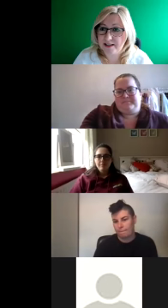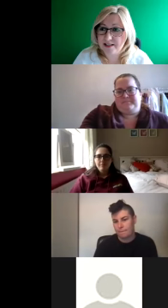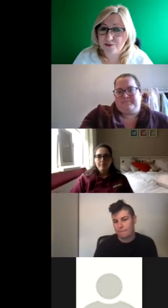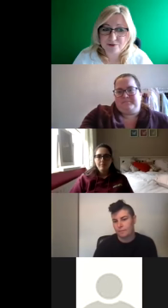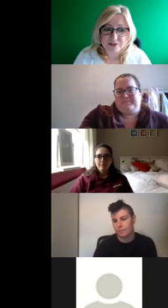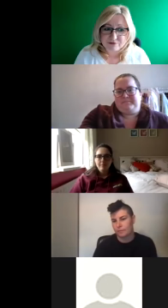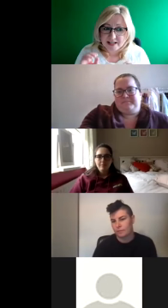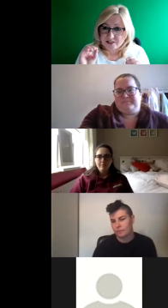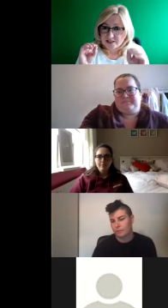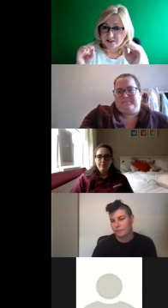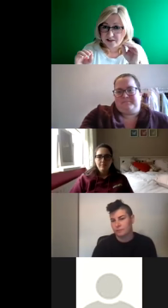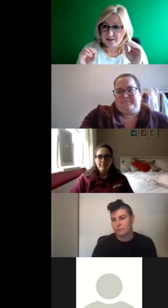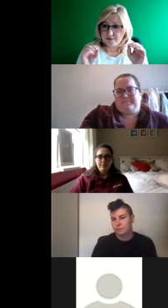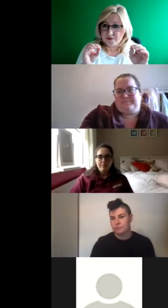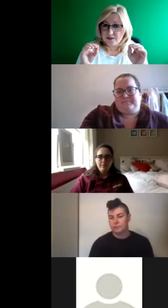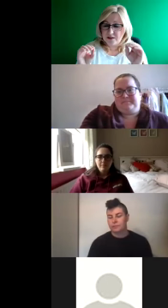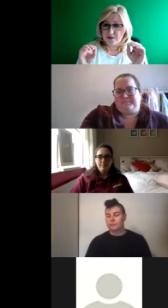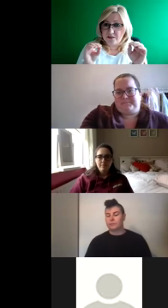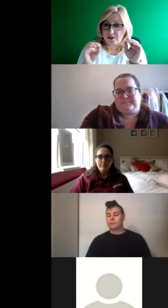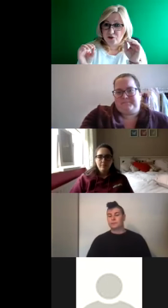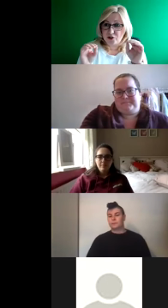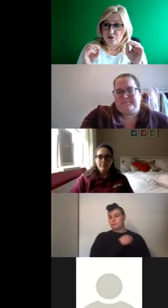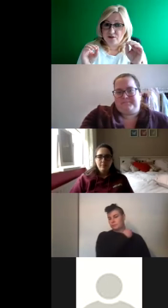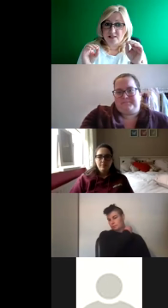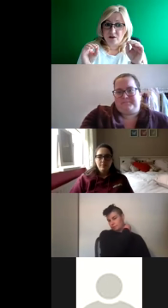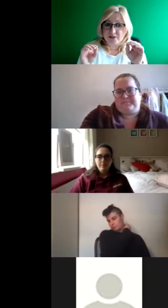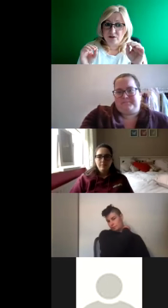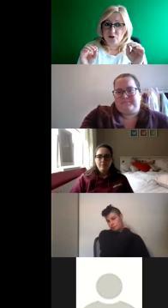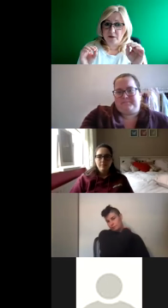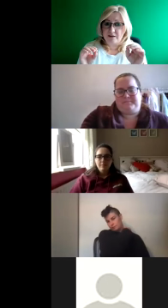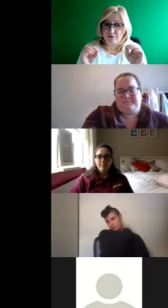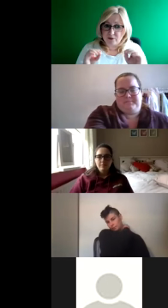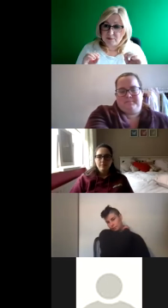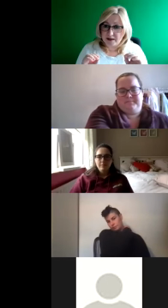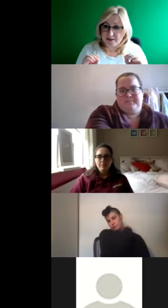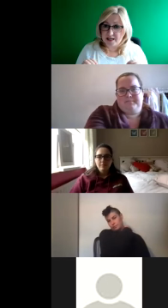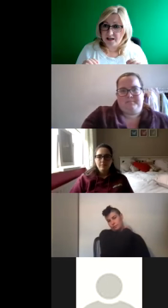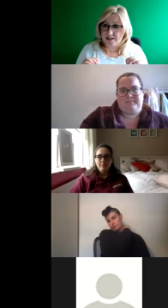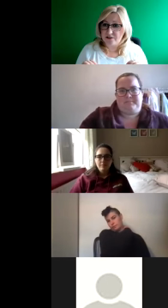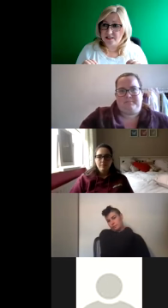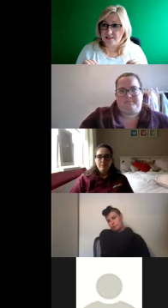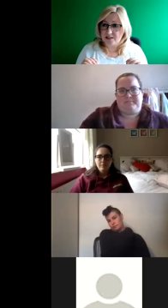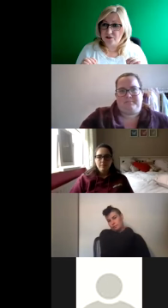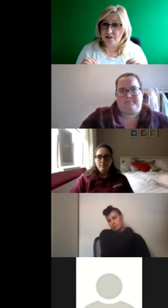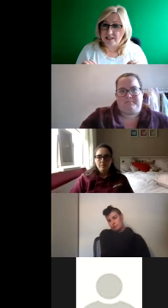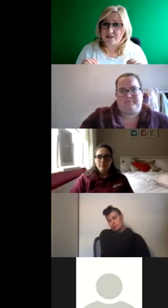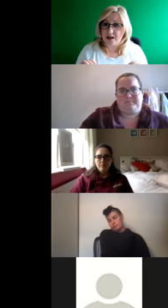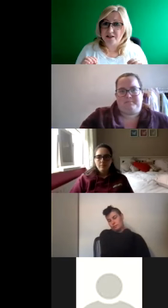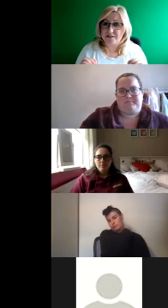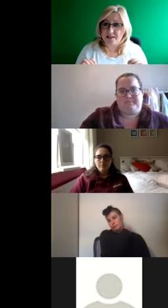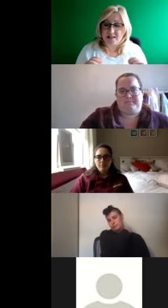voicemail. So the register that you use is also going to be informed by your target audience and who